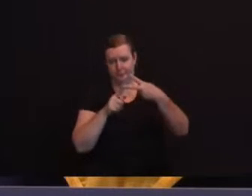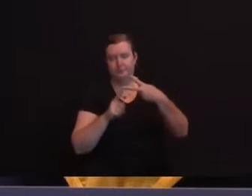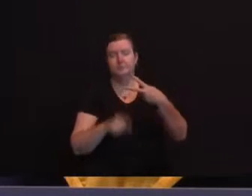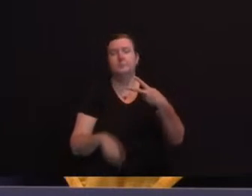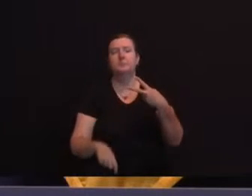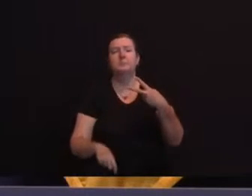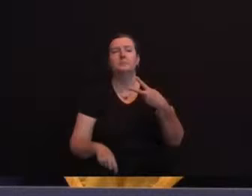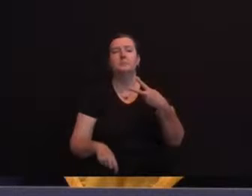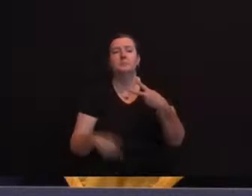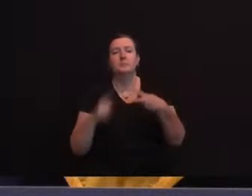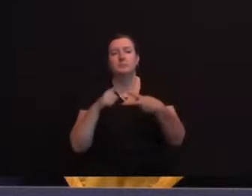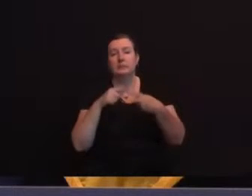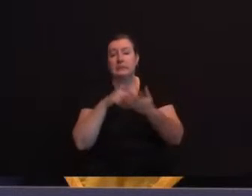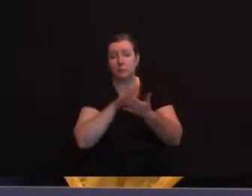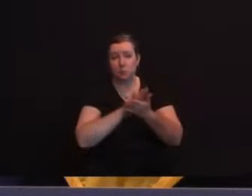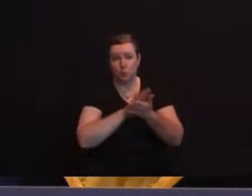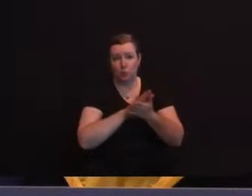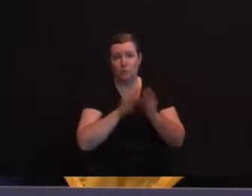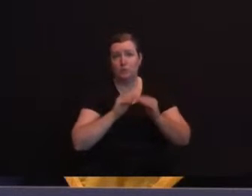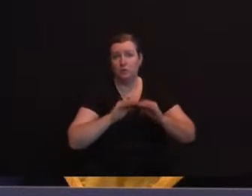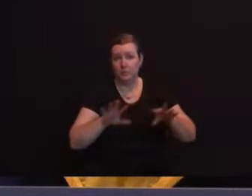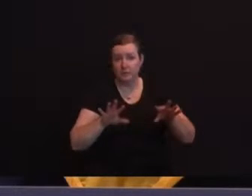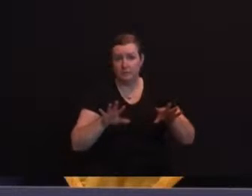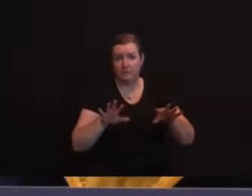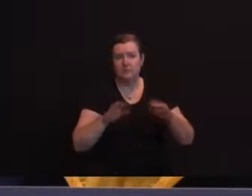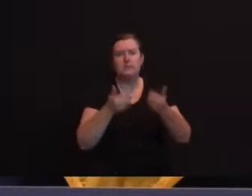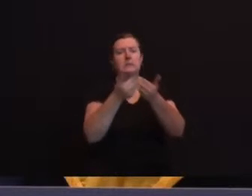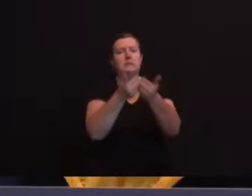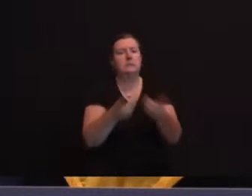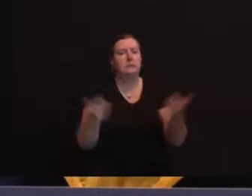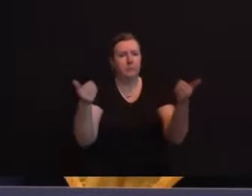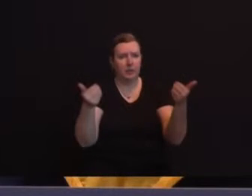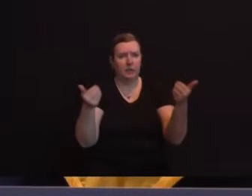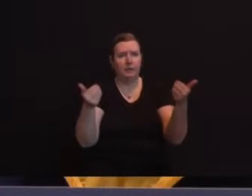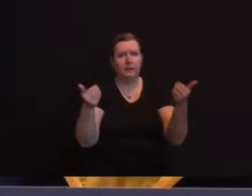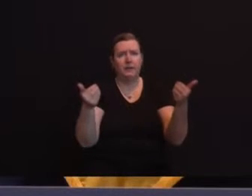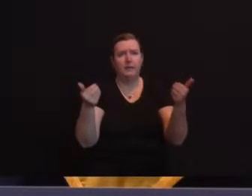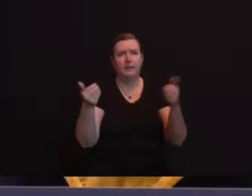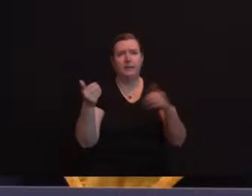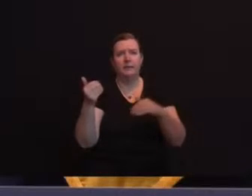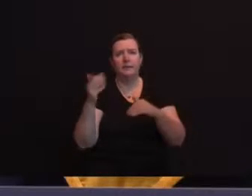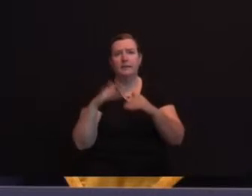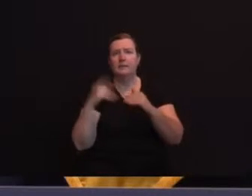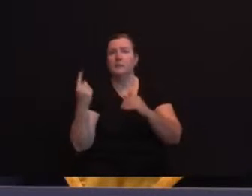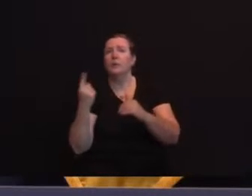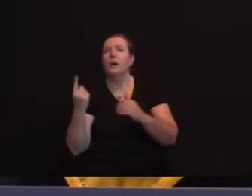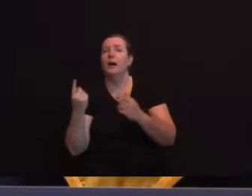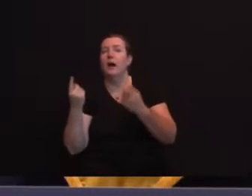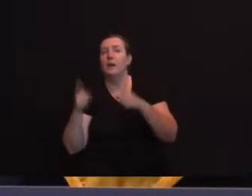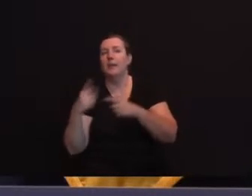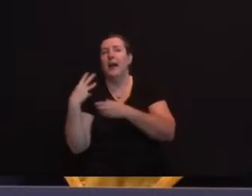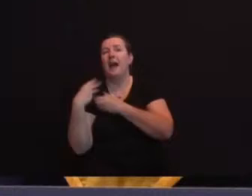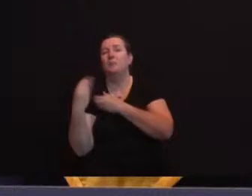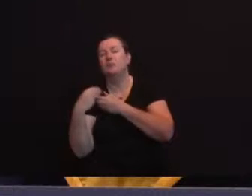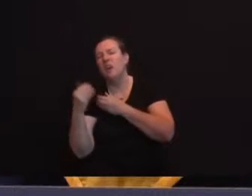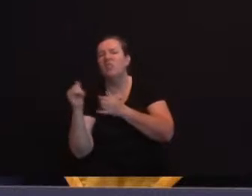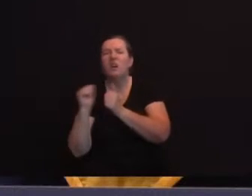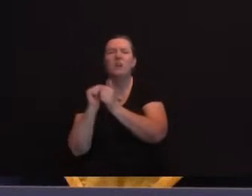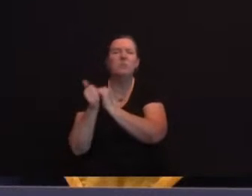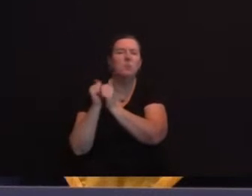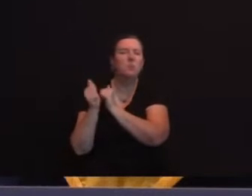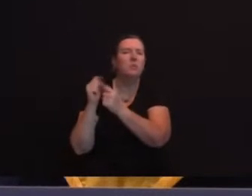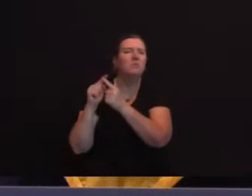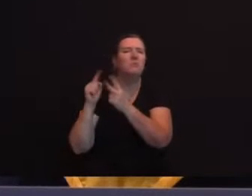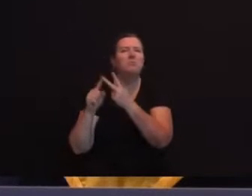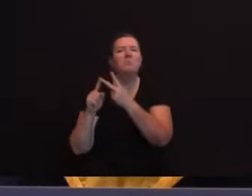is separate from something that happened outside that somebody then brings in, right? Whether through sports or going to